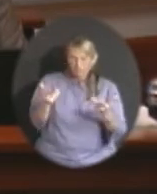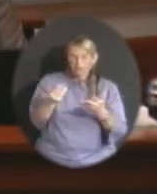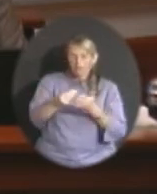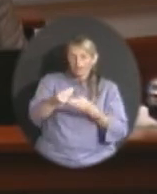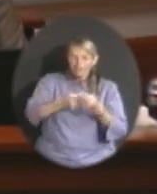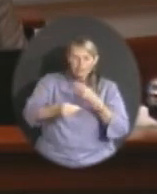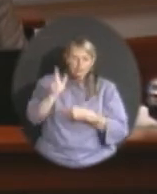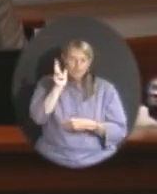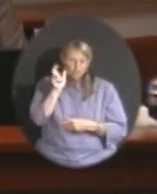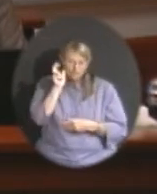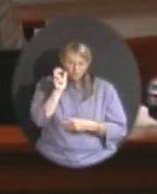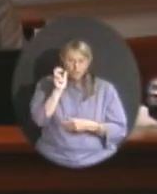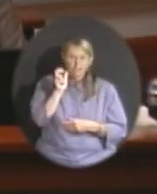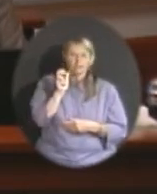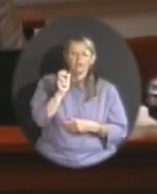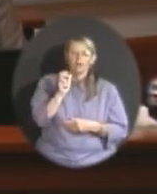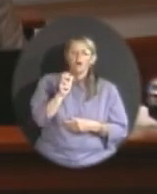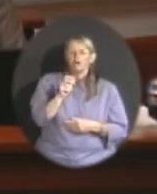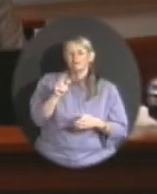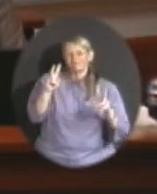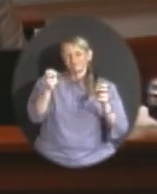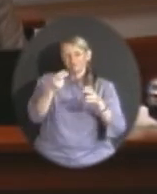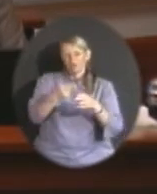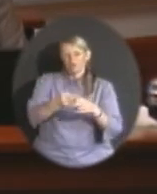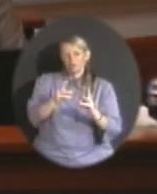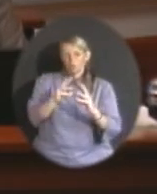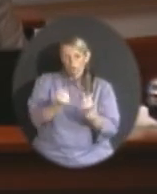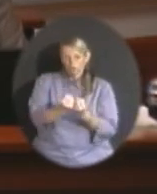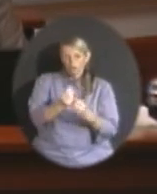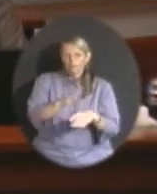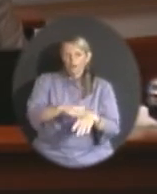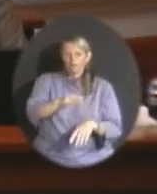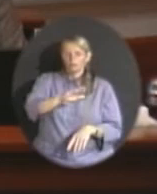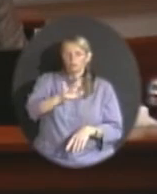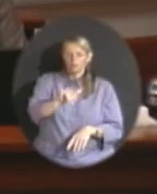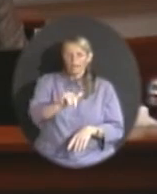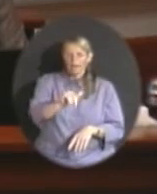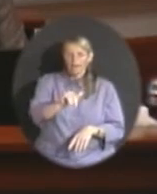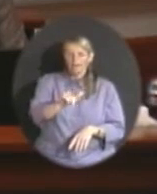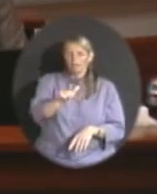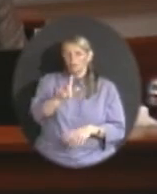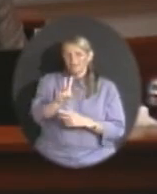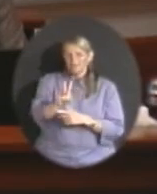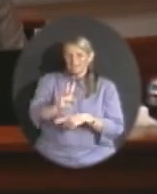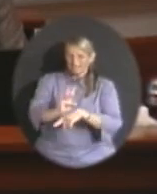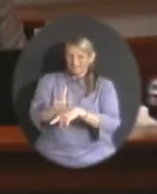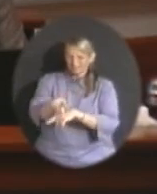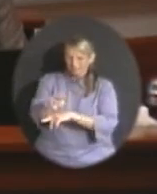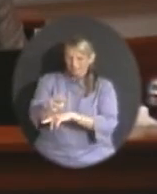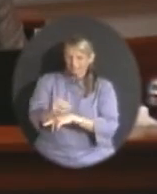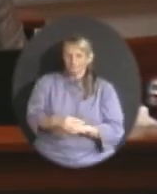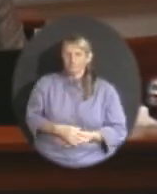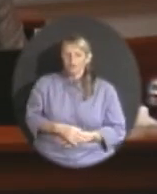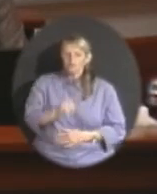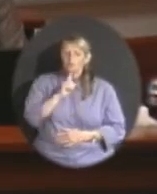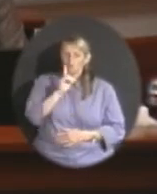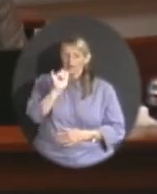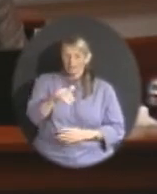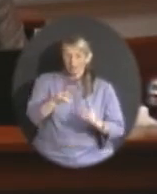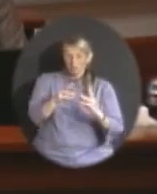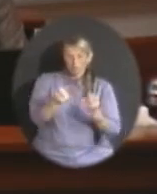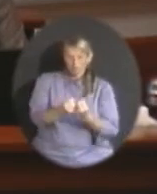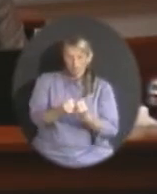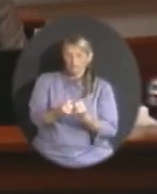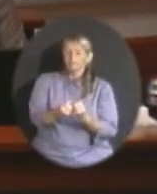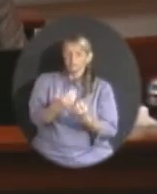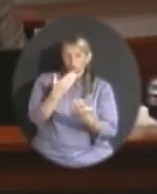hearing or workshop, we call it July 26th at 6 p.m. It really is a time that if somebody wants to come